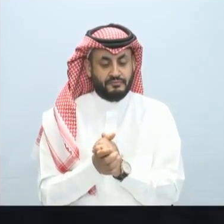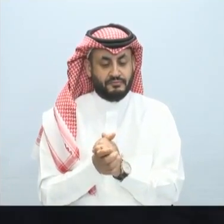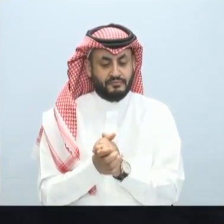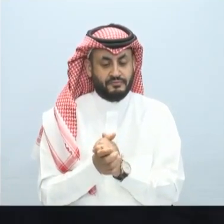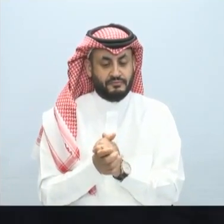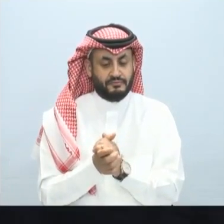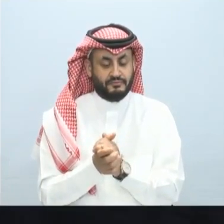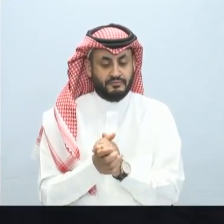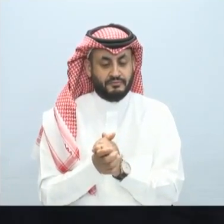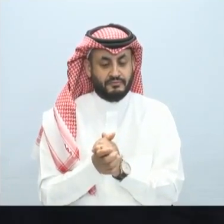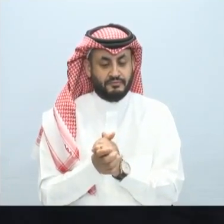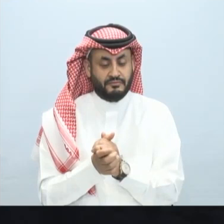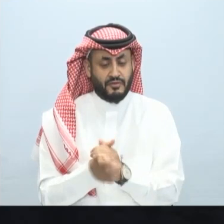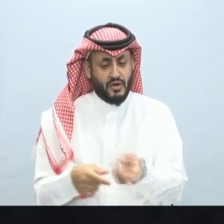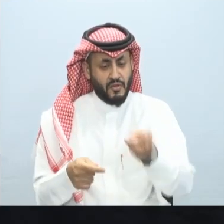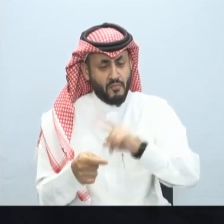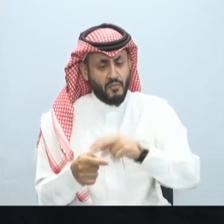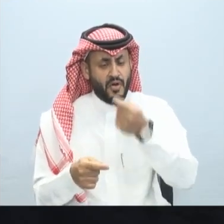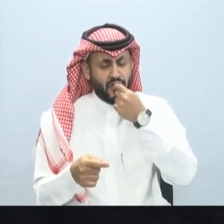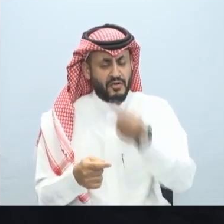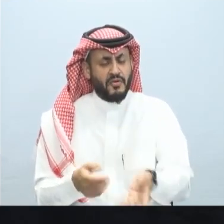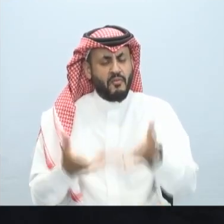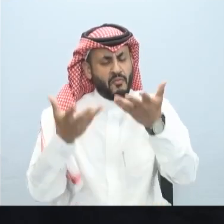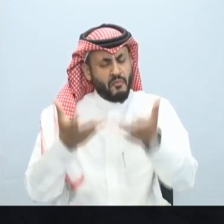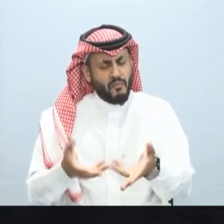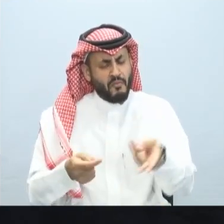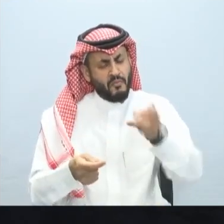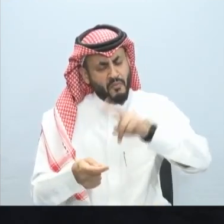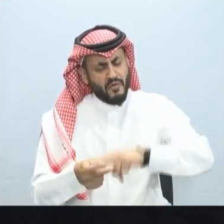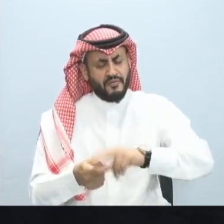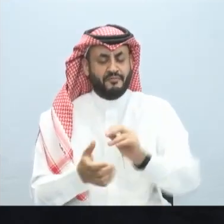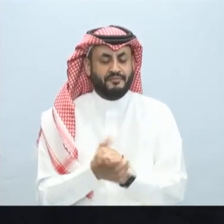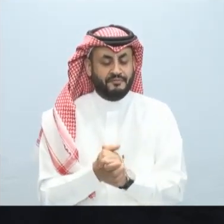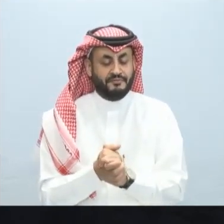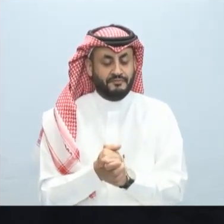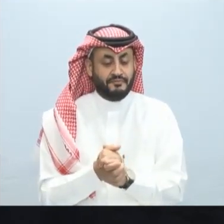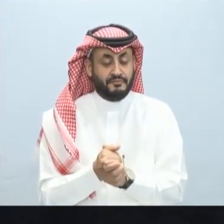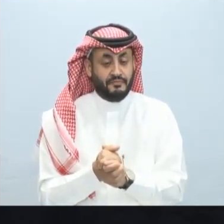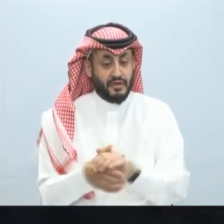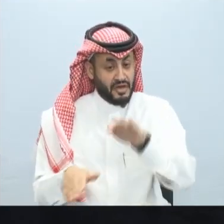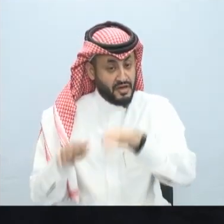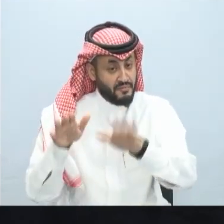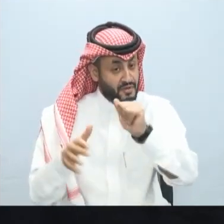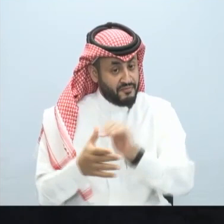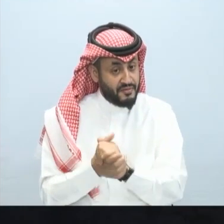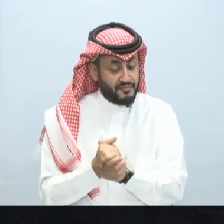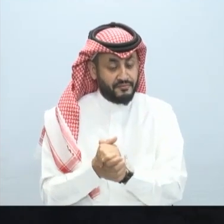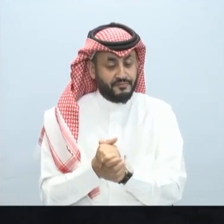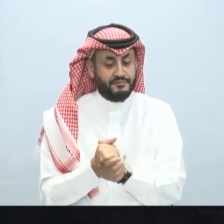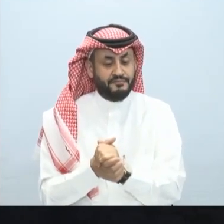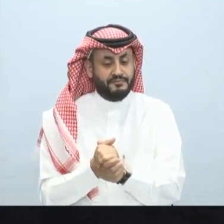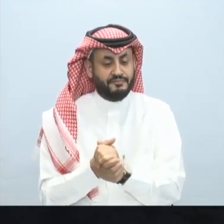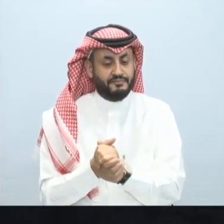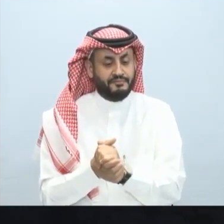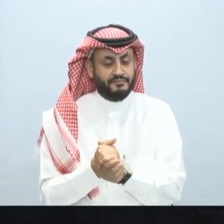read the sentence, the more you eat, the heavier you get, there is actually no comparing here in the sentence. We